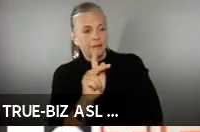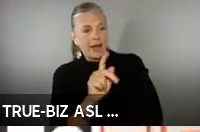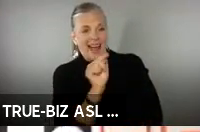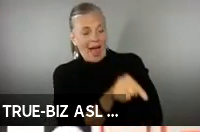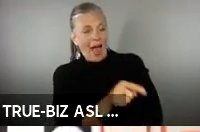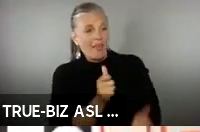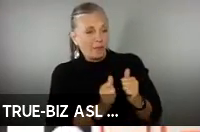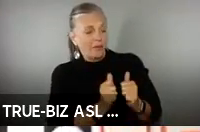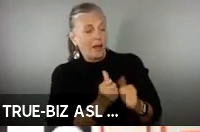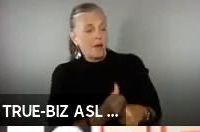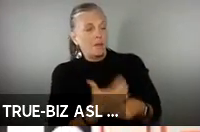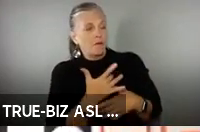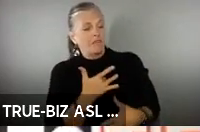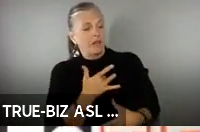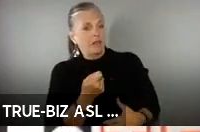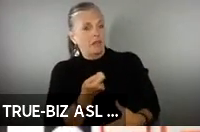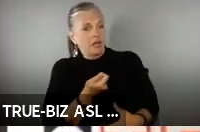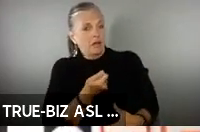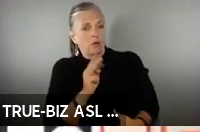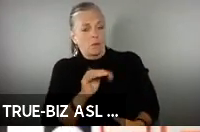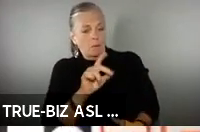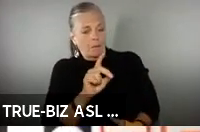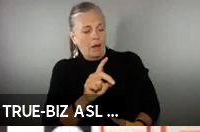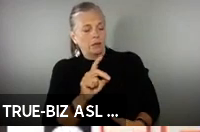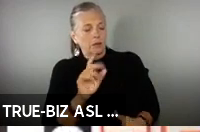attack in reading it.